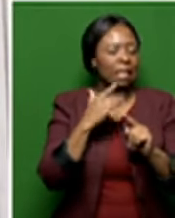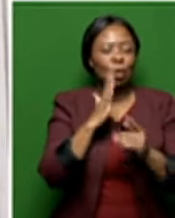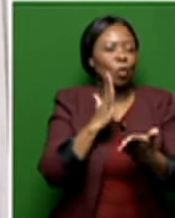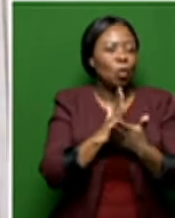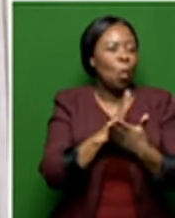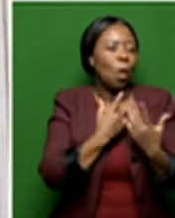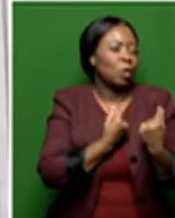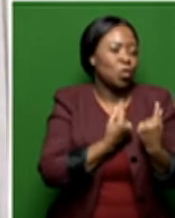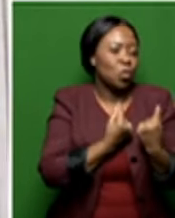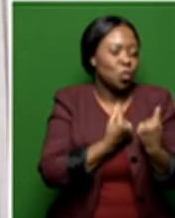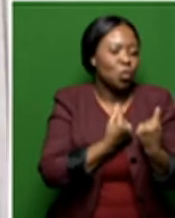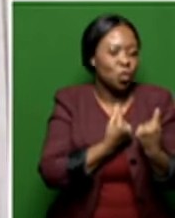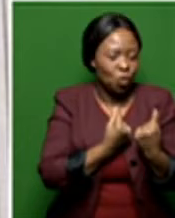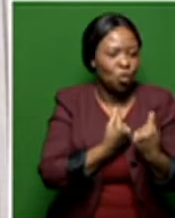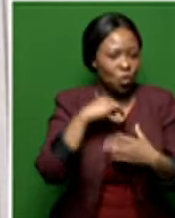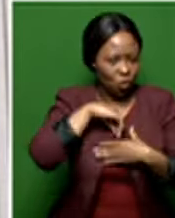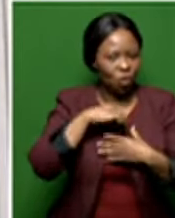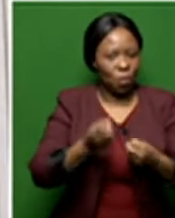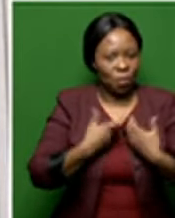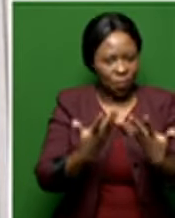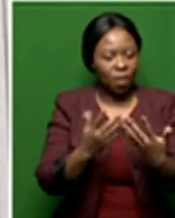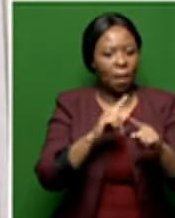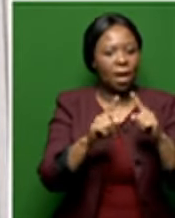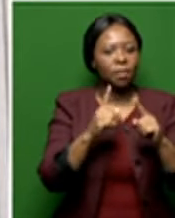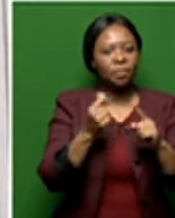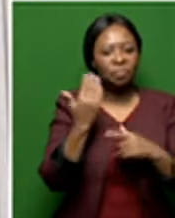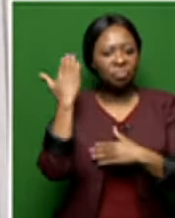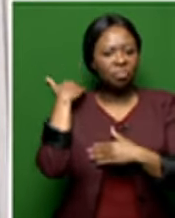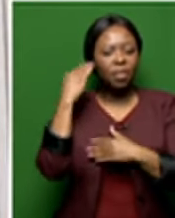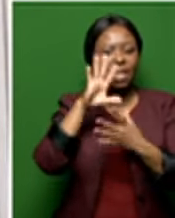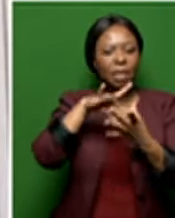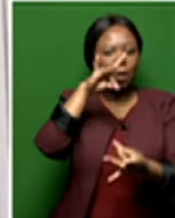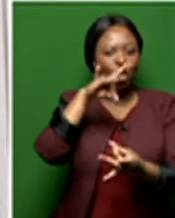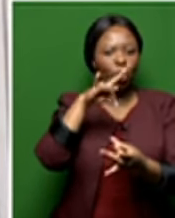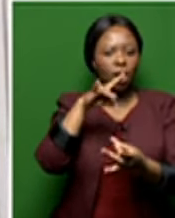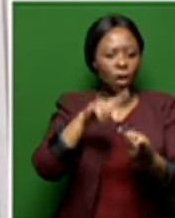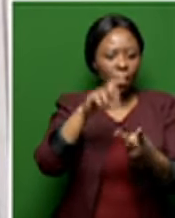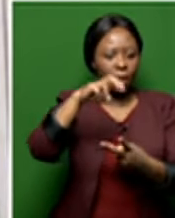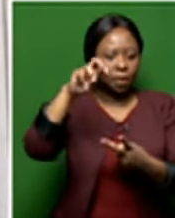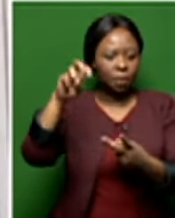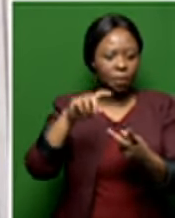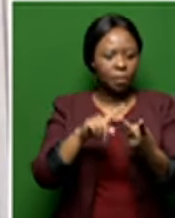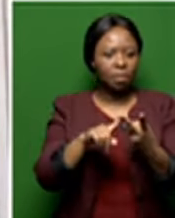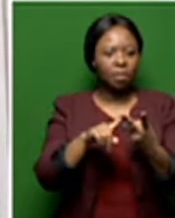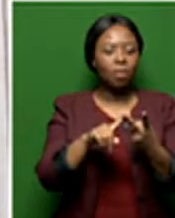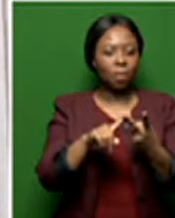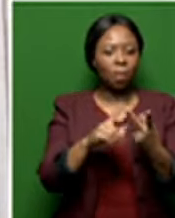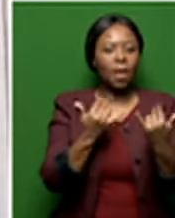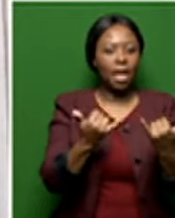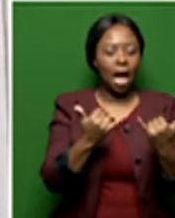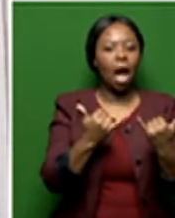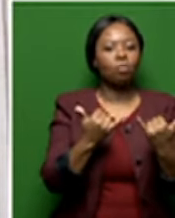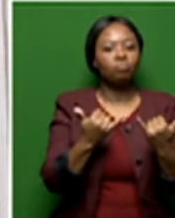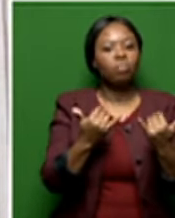it. But in the past 2 years, I've went through a spiritual journey and it has led me to where we